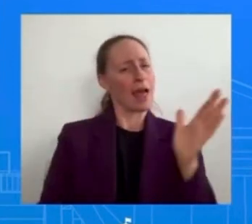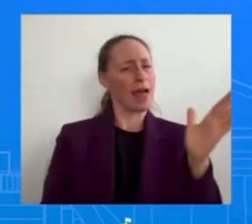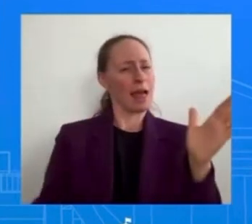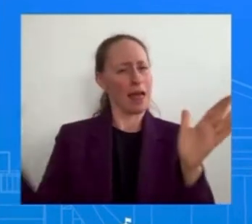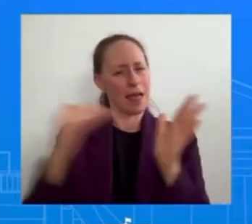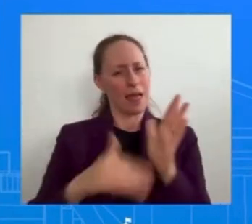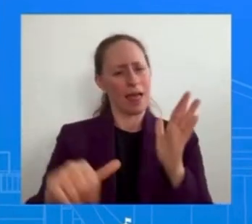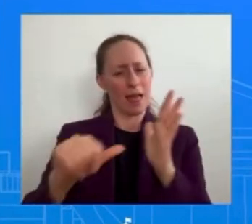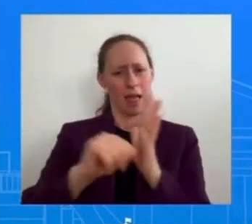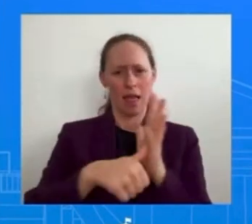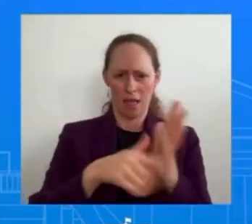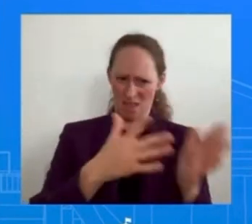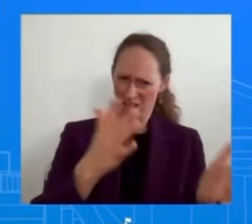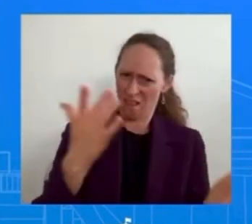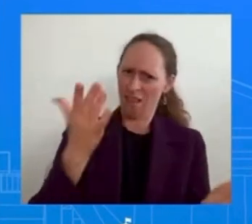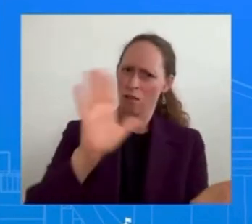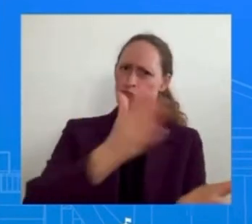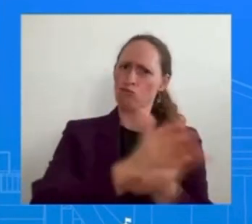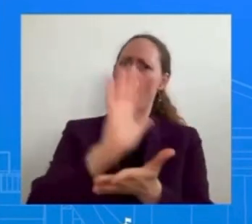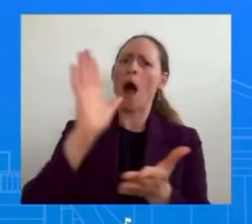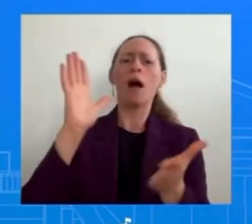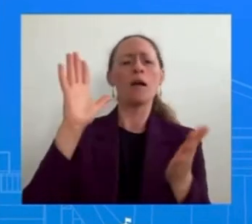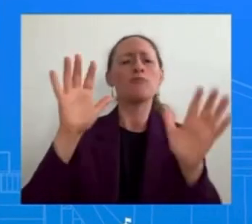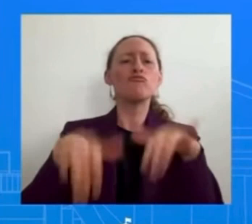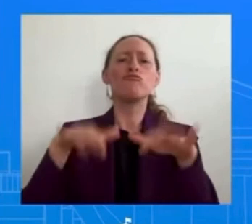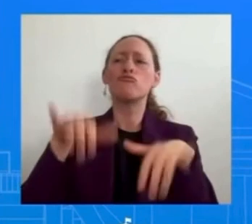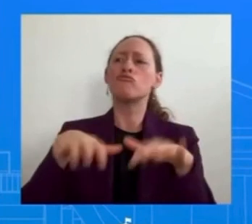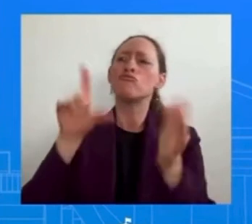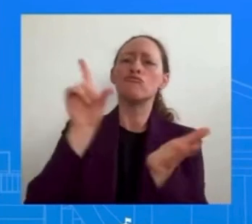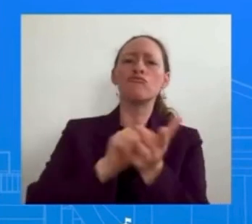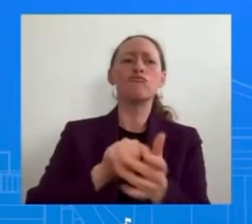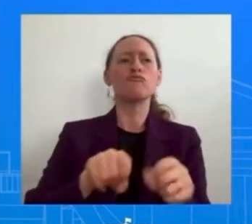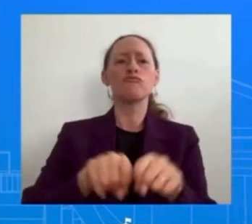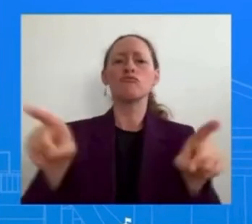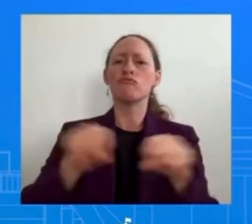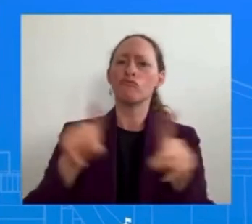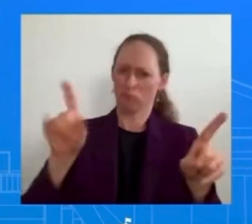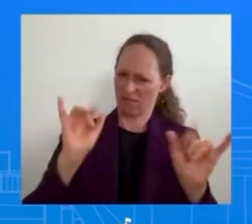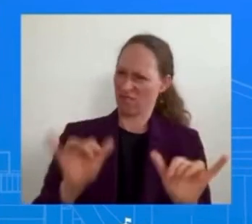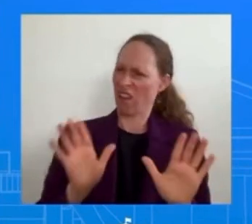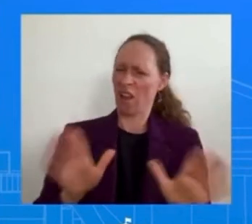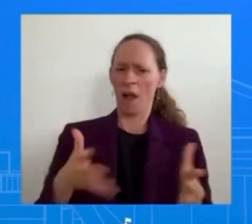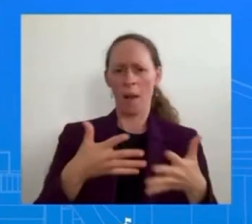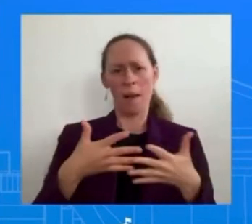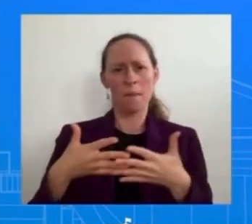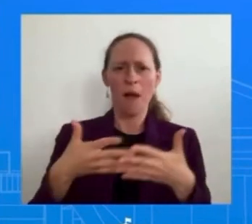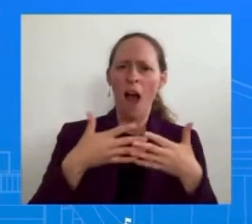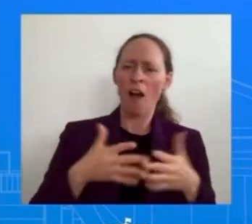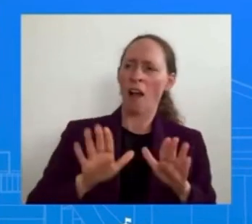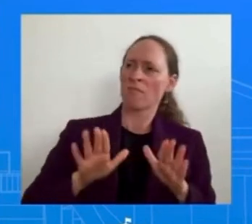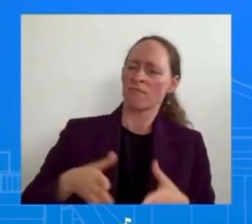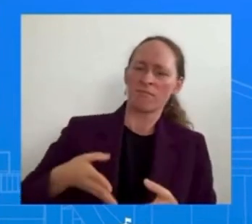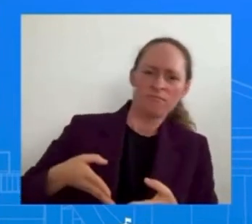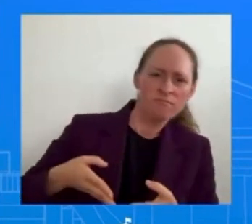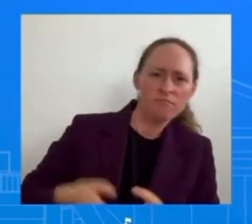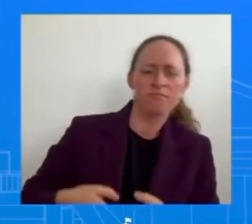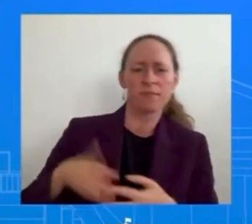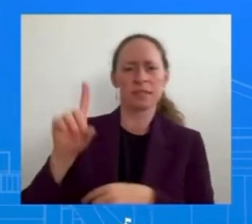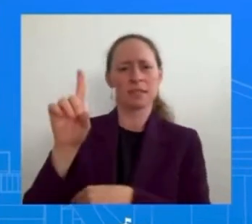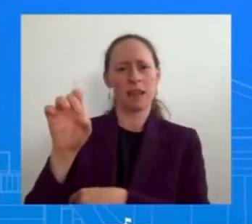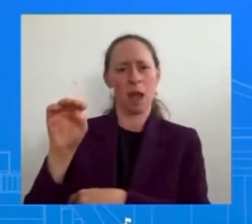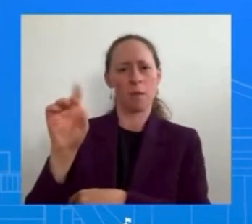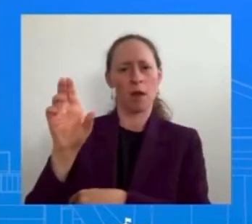value when we think about our democracy, when you think about the cornerstone of our democracy. The freedom of press is right there. That is our core value. So